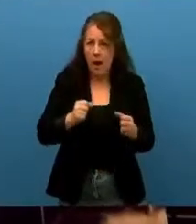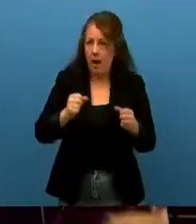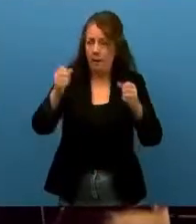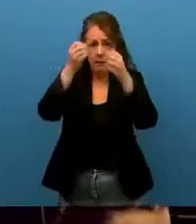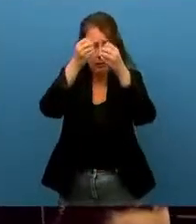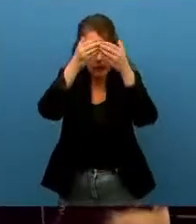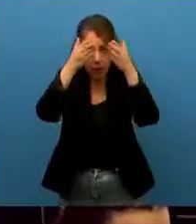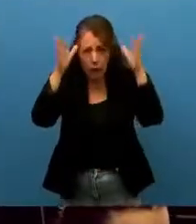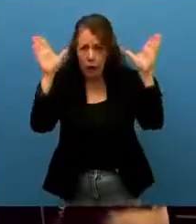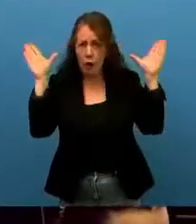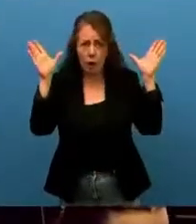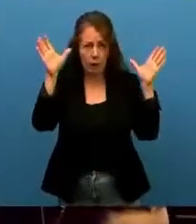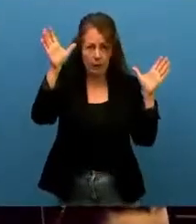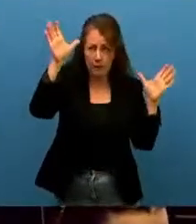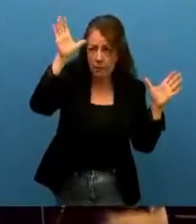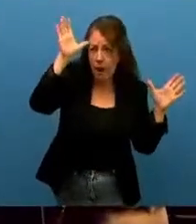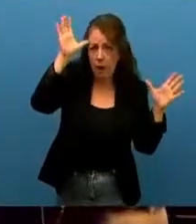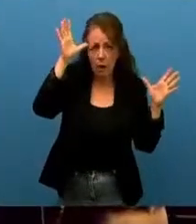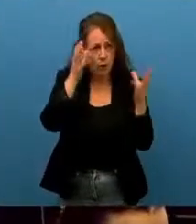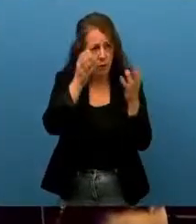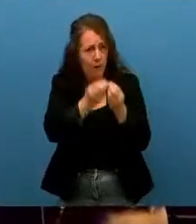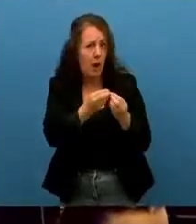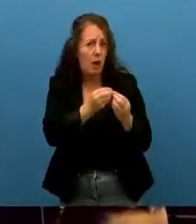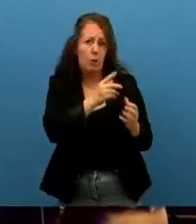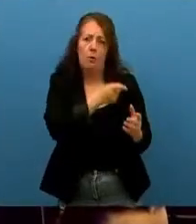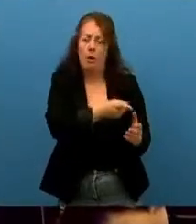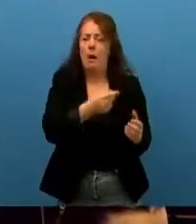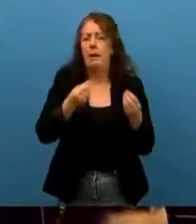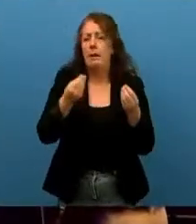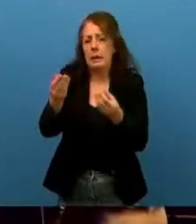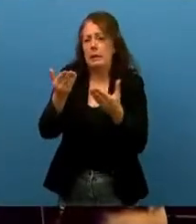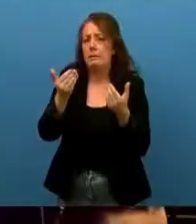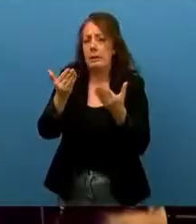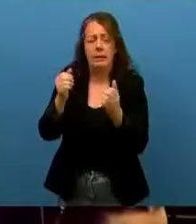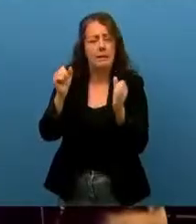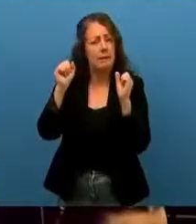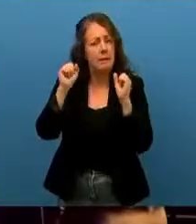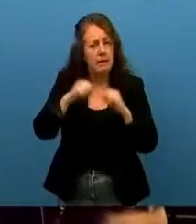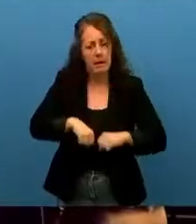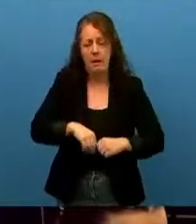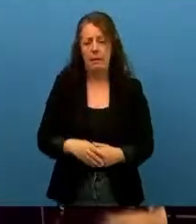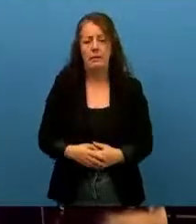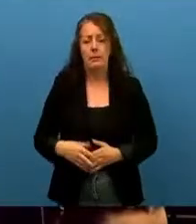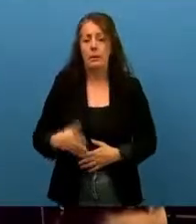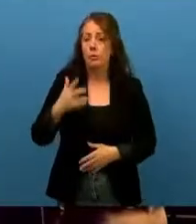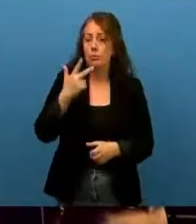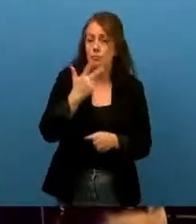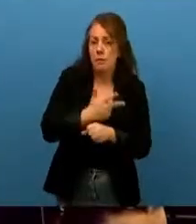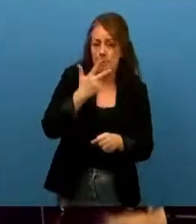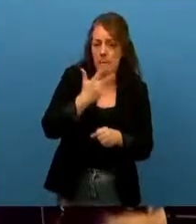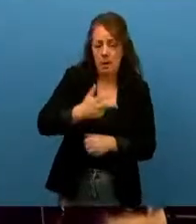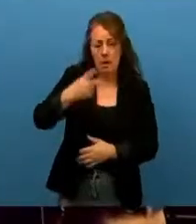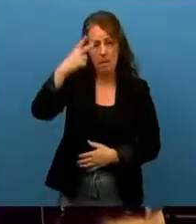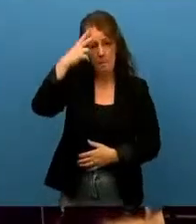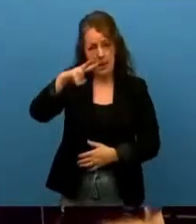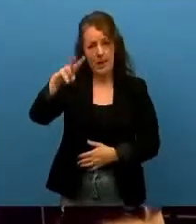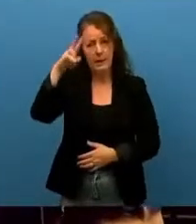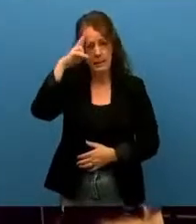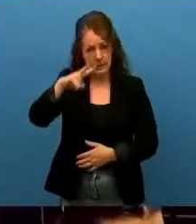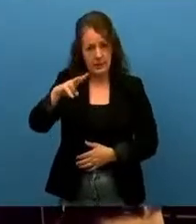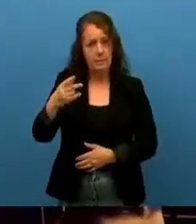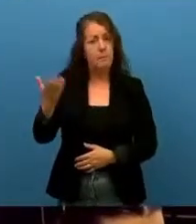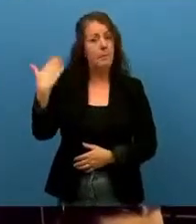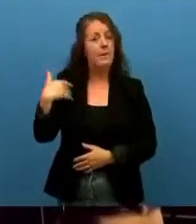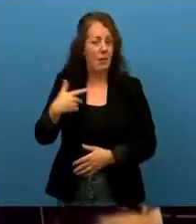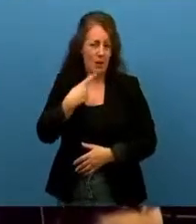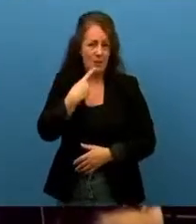global perspective vis-a-vis the international human rights agenda. Guatemala, alongside Mexico, as presenters